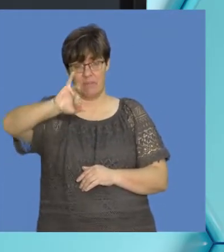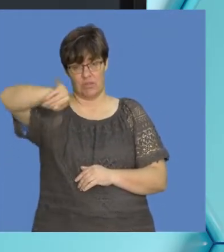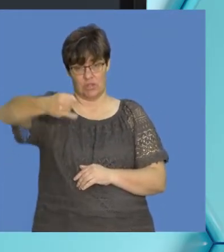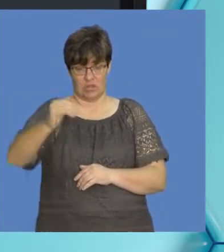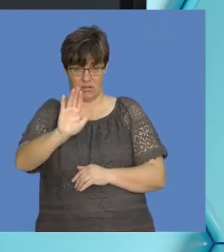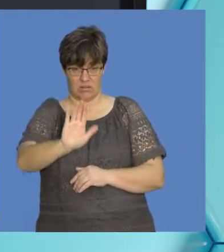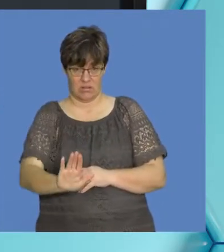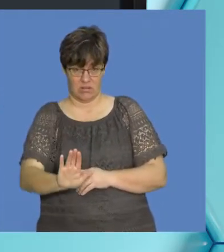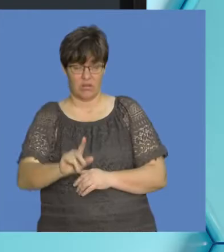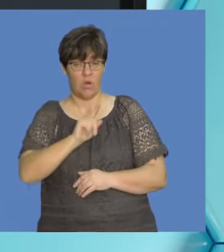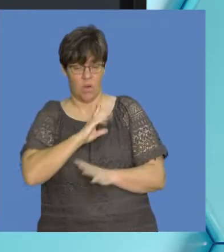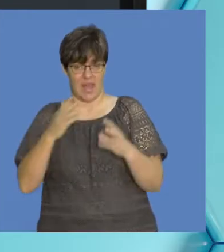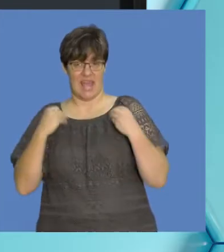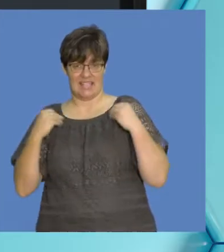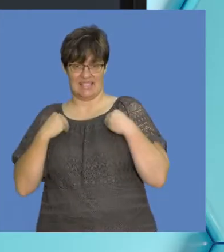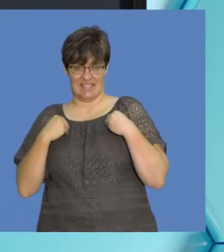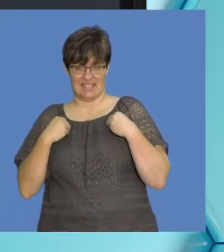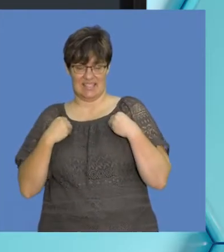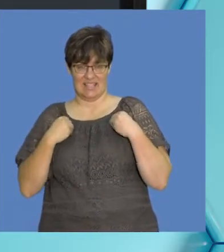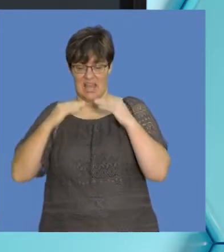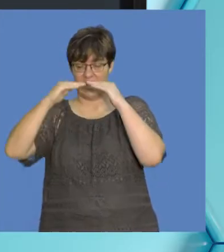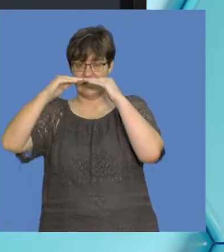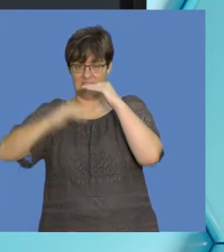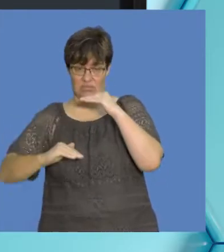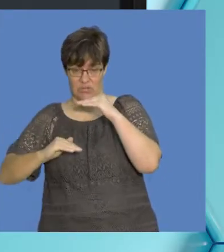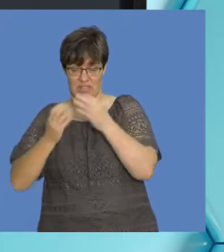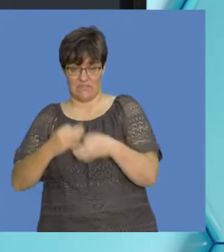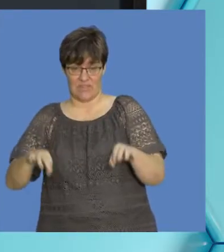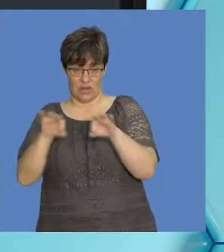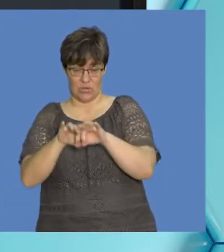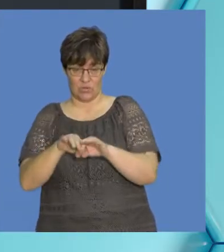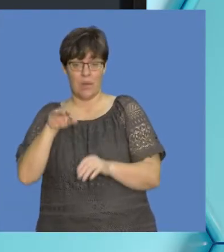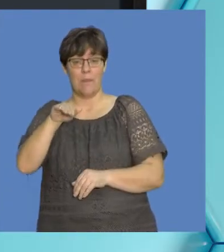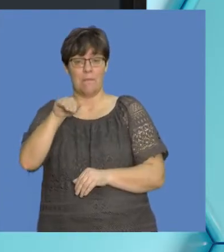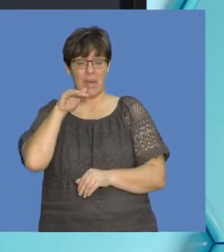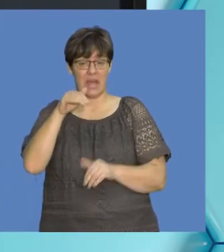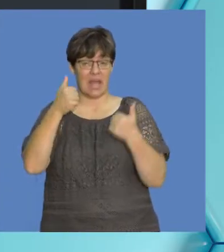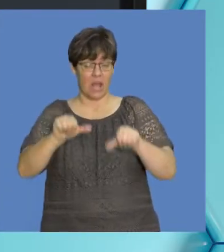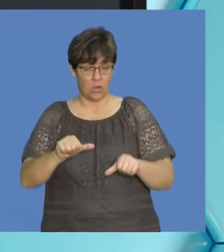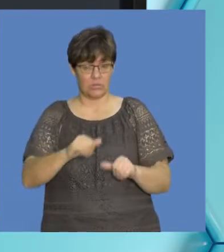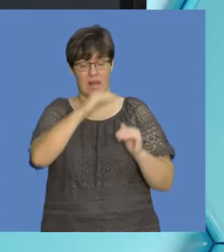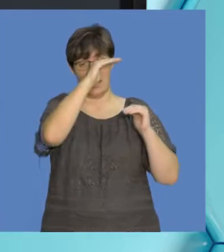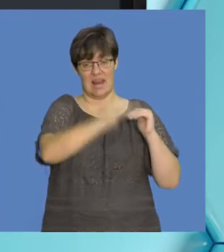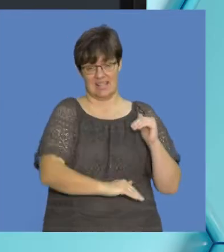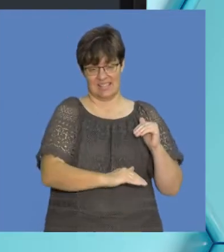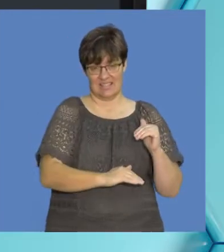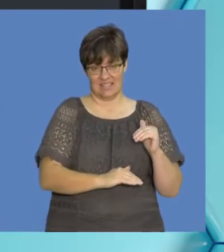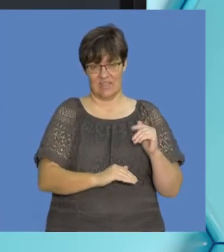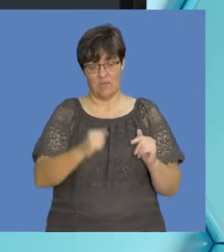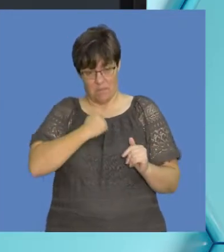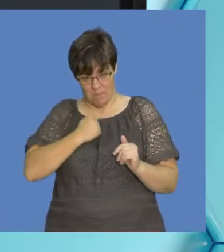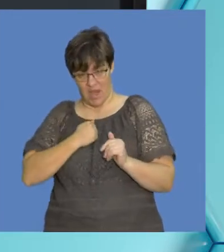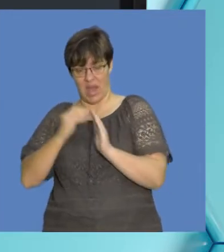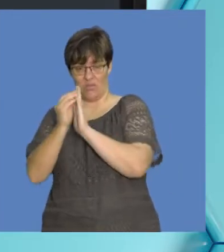journal. Why? It's an asset decreasing in value, so my bank account is decreasing. In terms of my